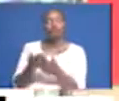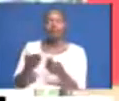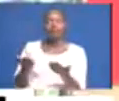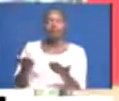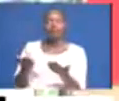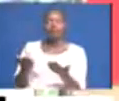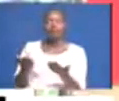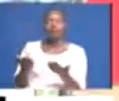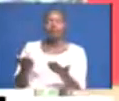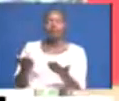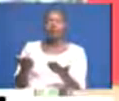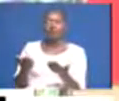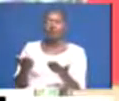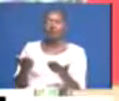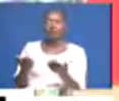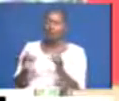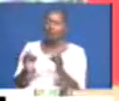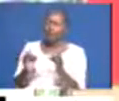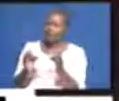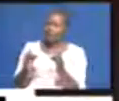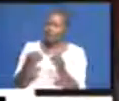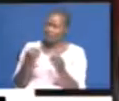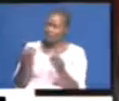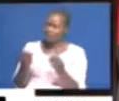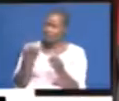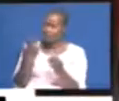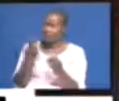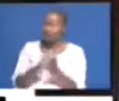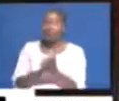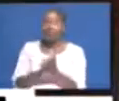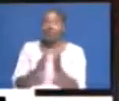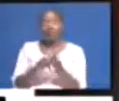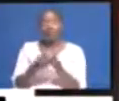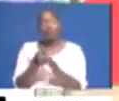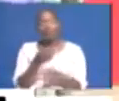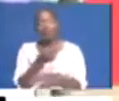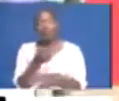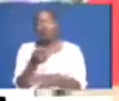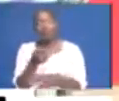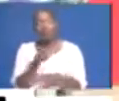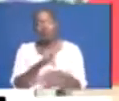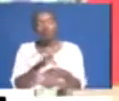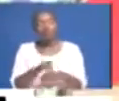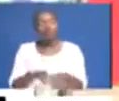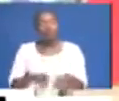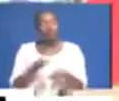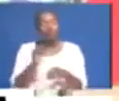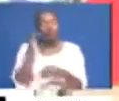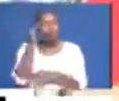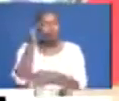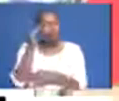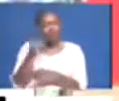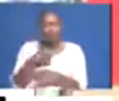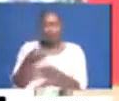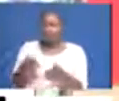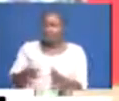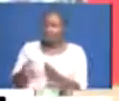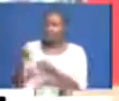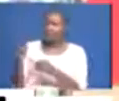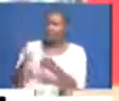It's absolutely awesome. I'm loving it. So let's start off with your early life and education. Well, I was born in